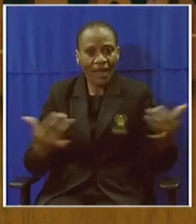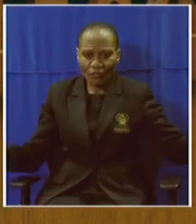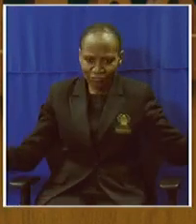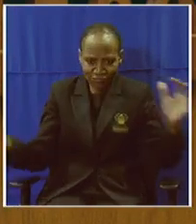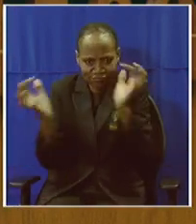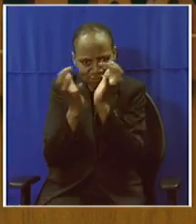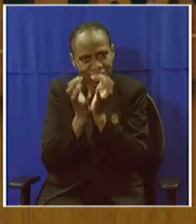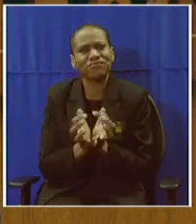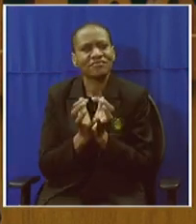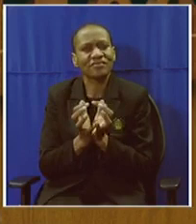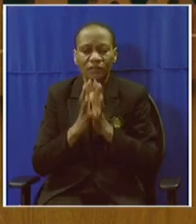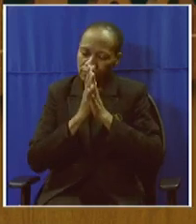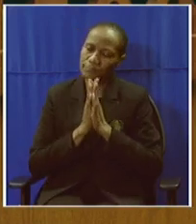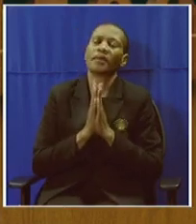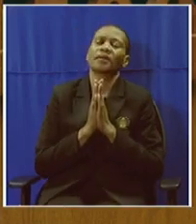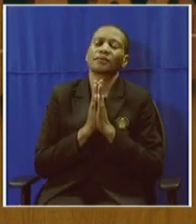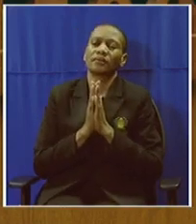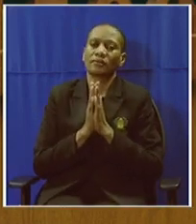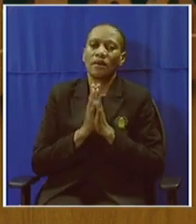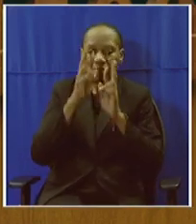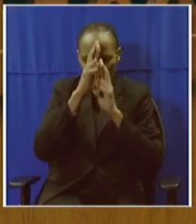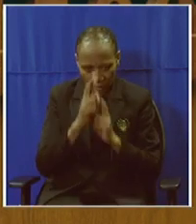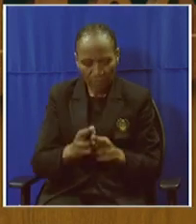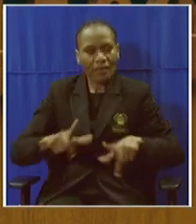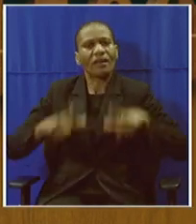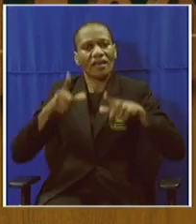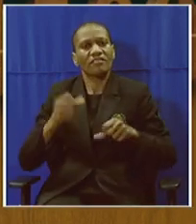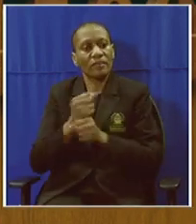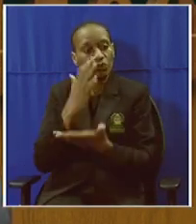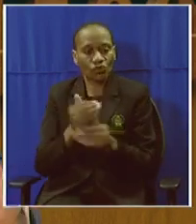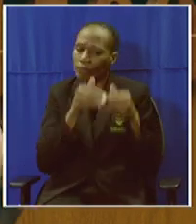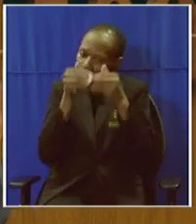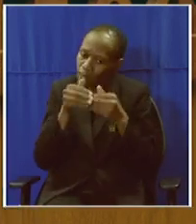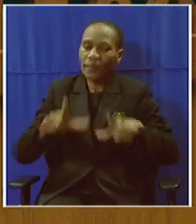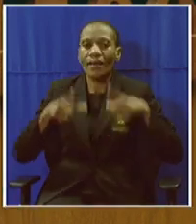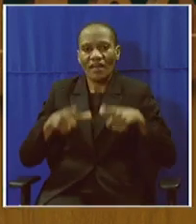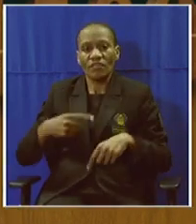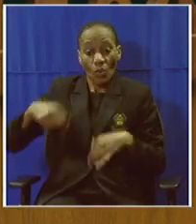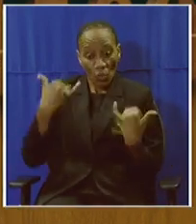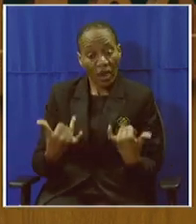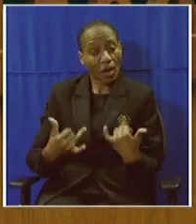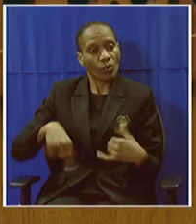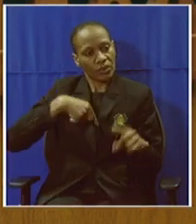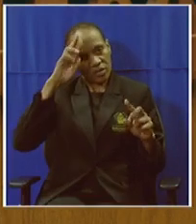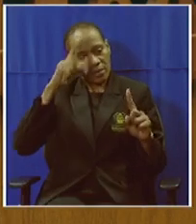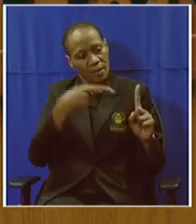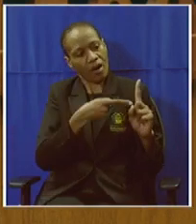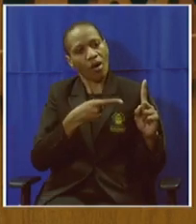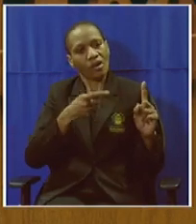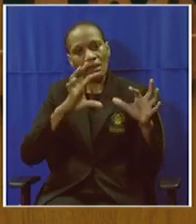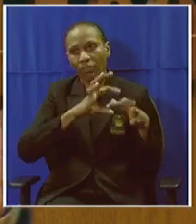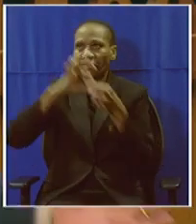for a moment and let this life mean something to us. We rejoice in the fact that she is with the Lord Jesus